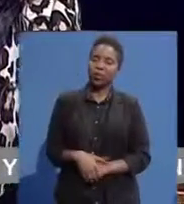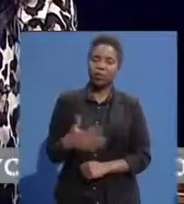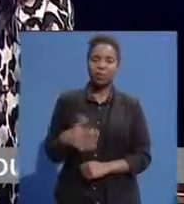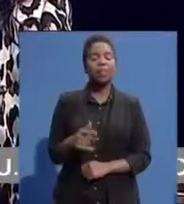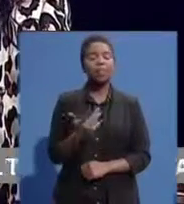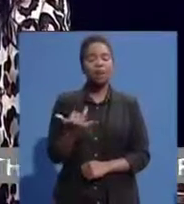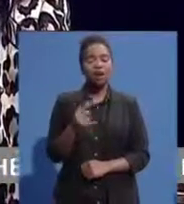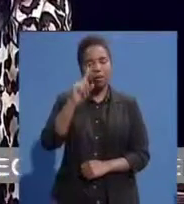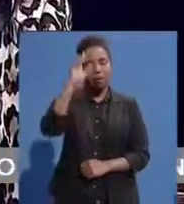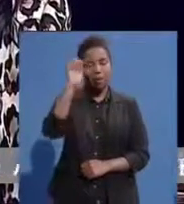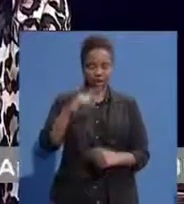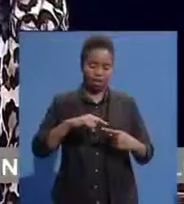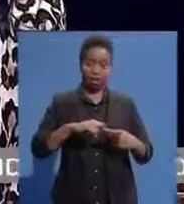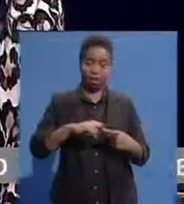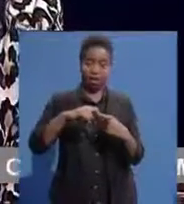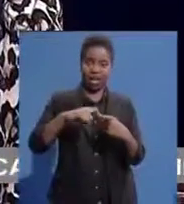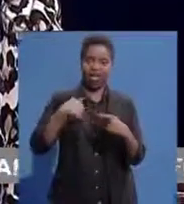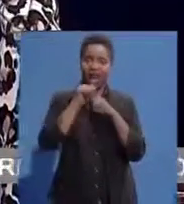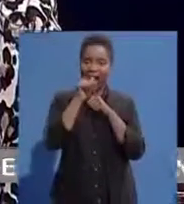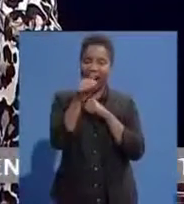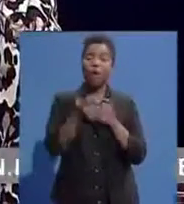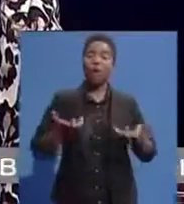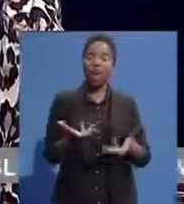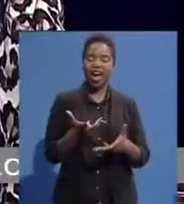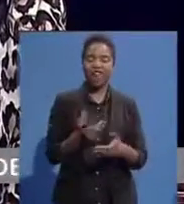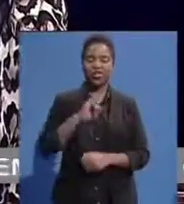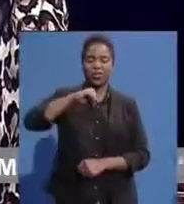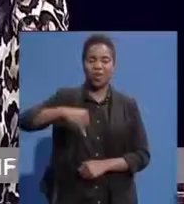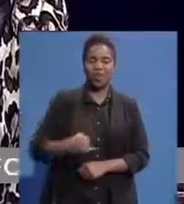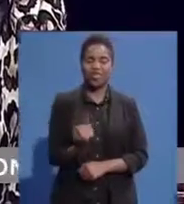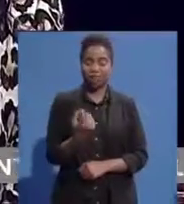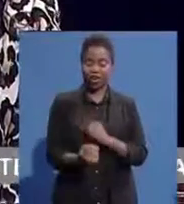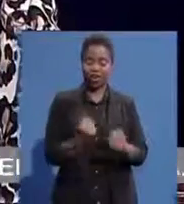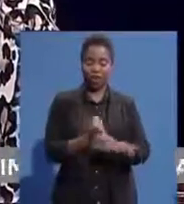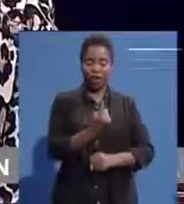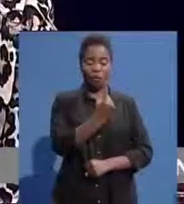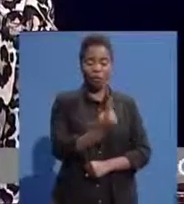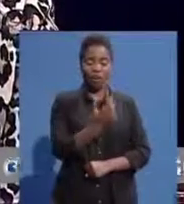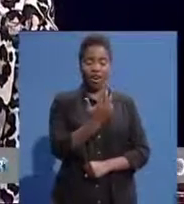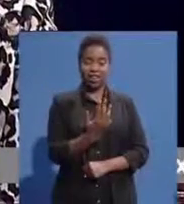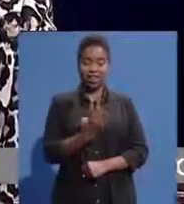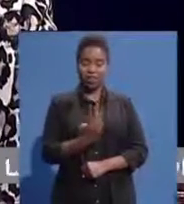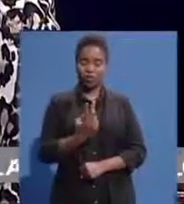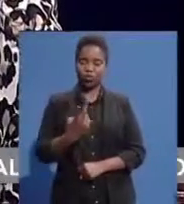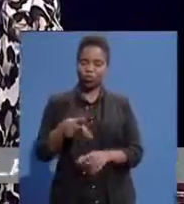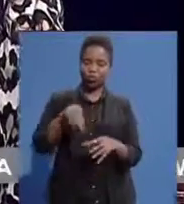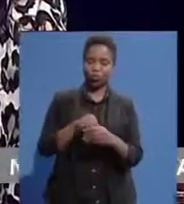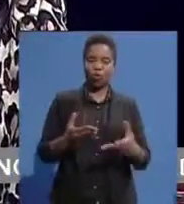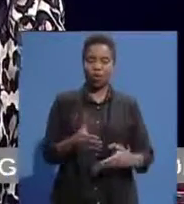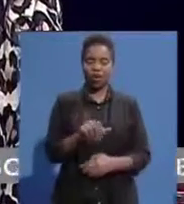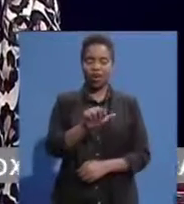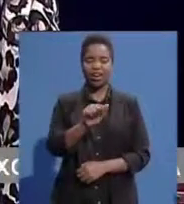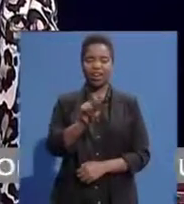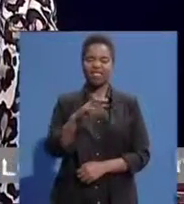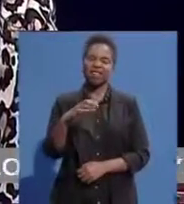being expelled, young Nelson ran away to Johannesburg, and in 1942 he joined the African National Congress. After